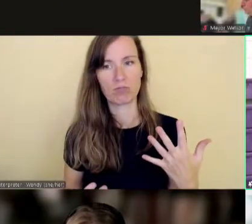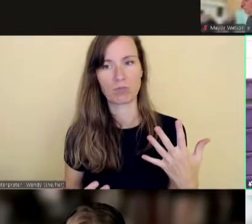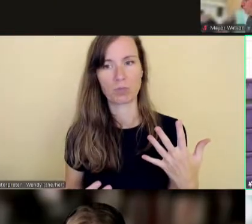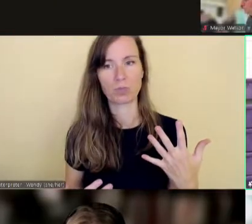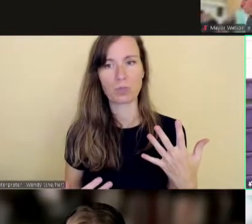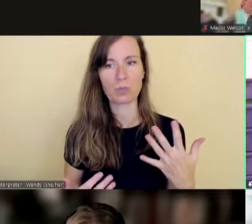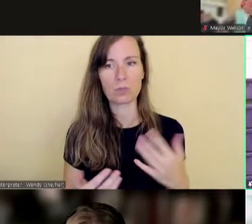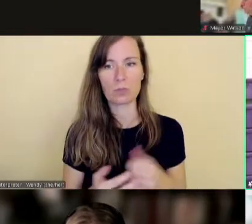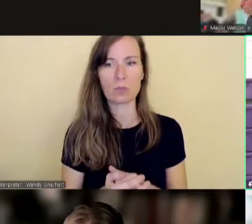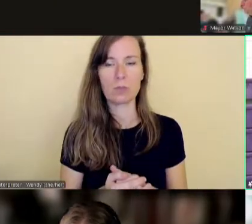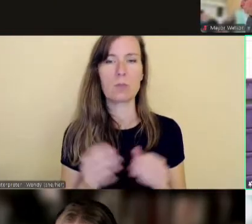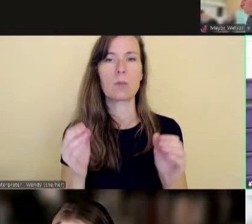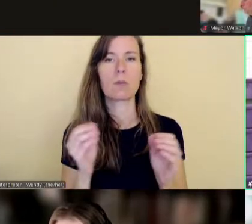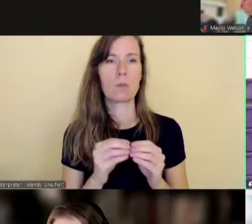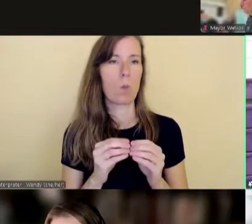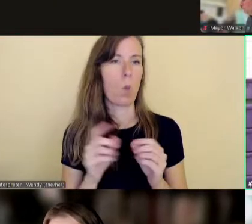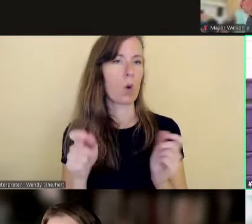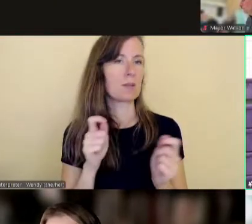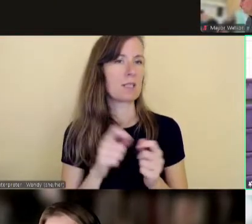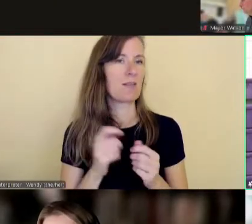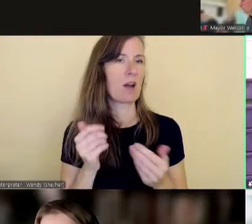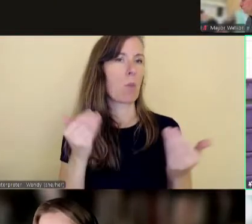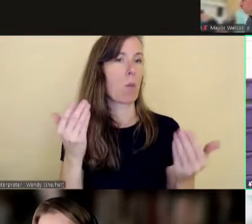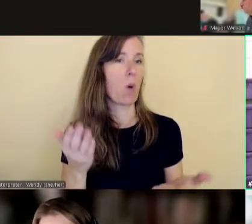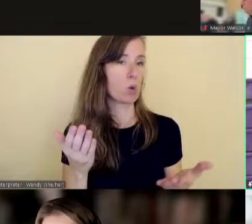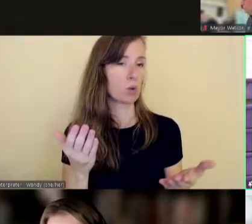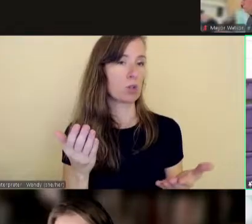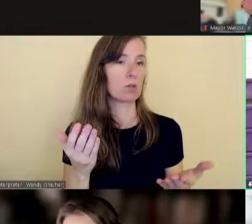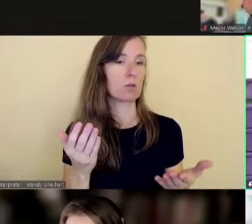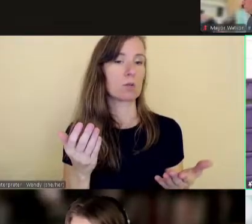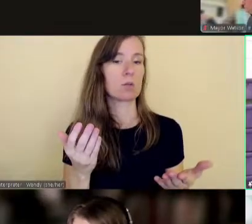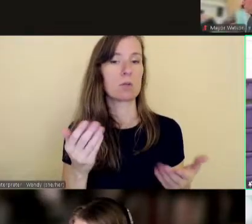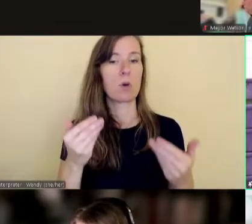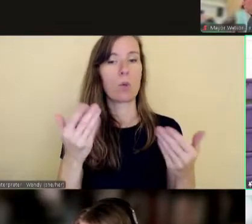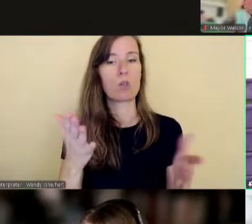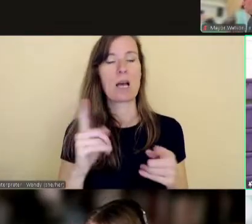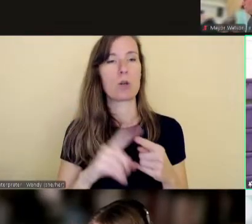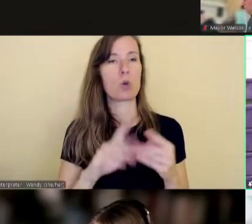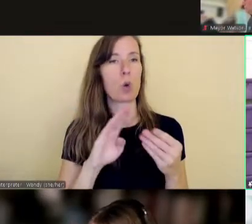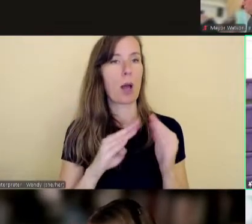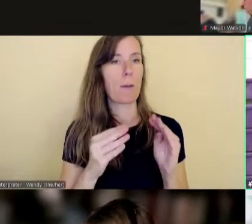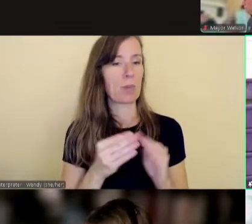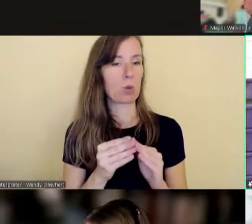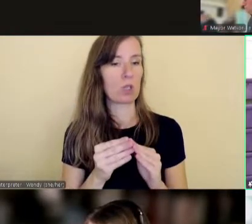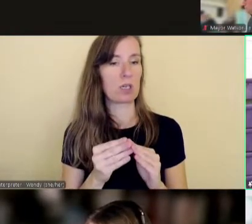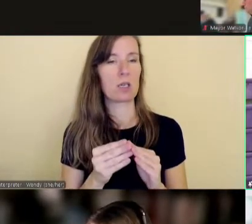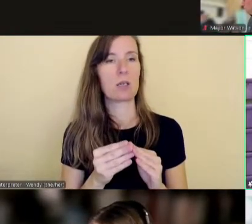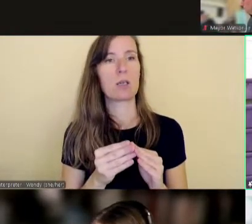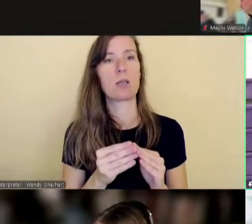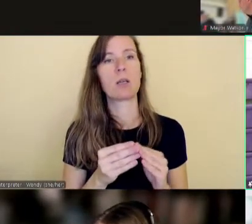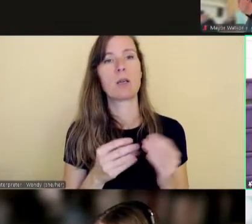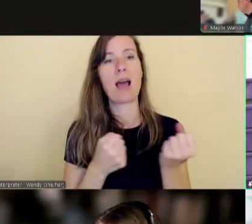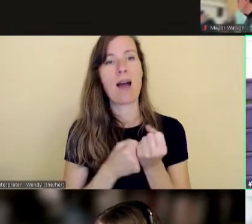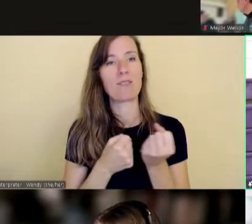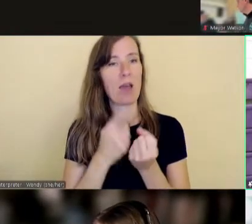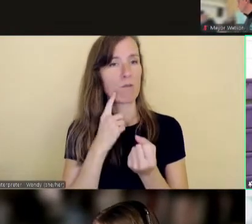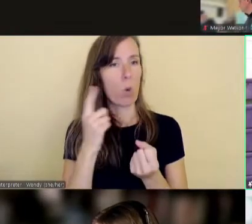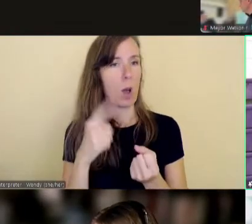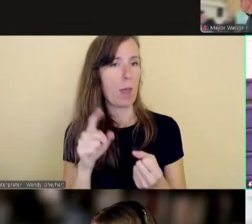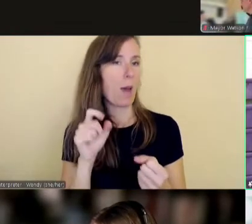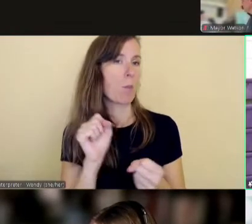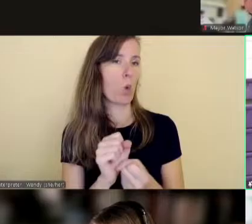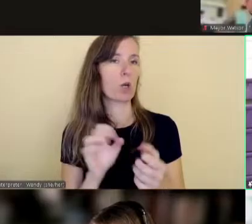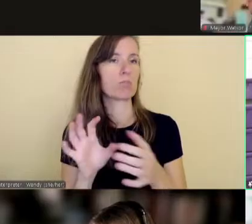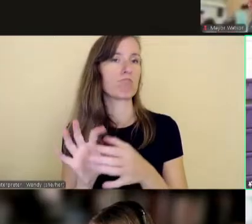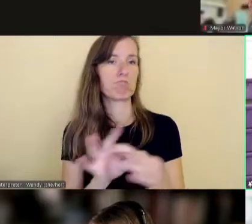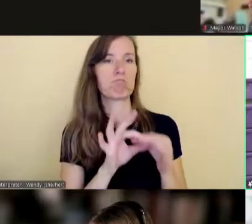more specific proposals, present them to the community, advocate for their enactment, and work together towards that. So I'm going to